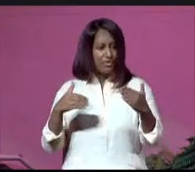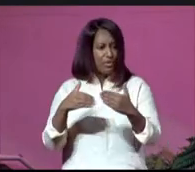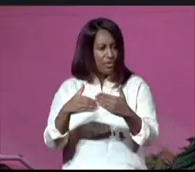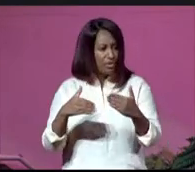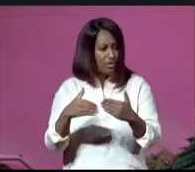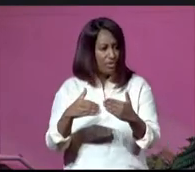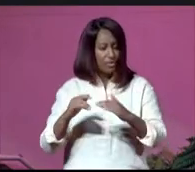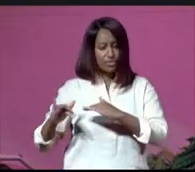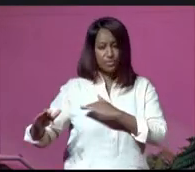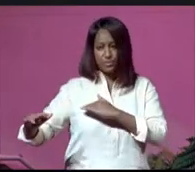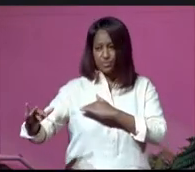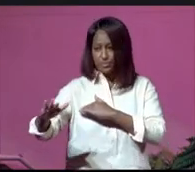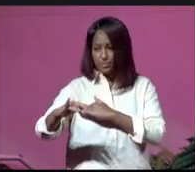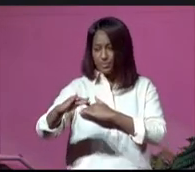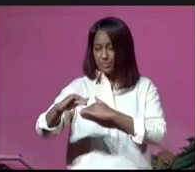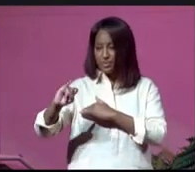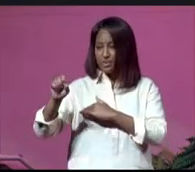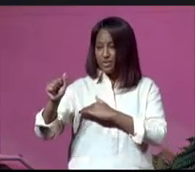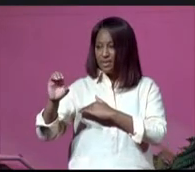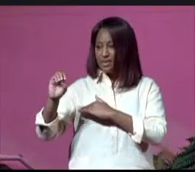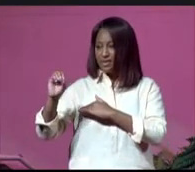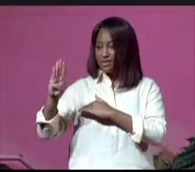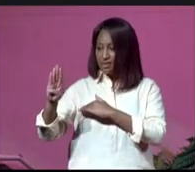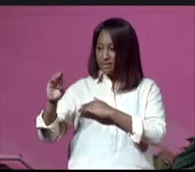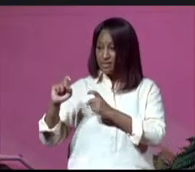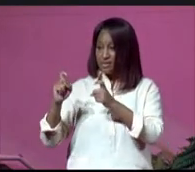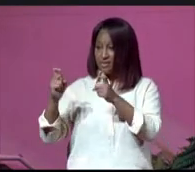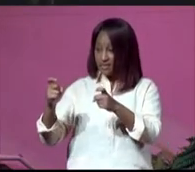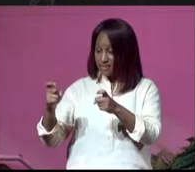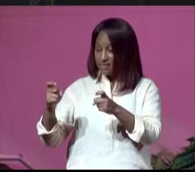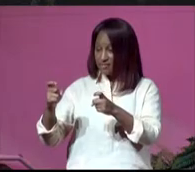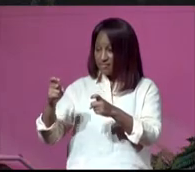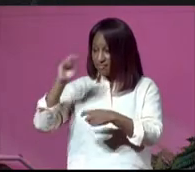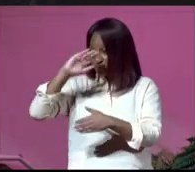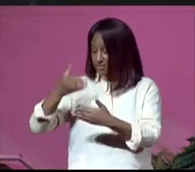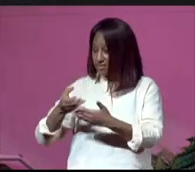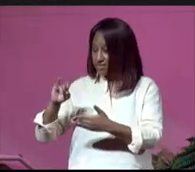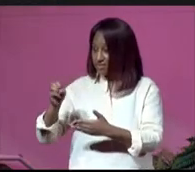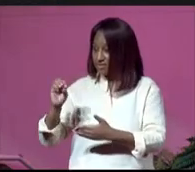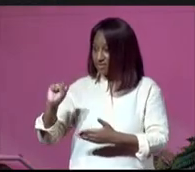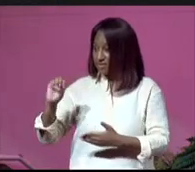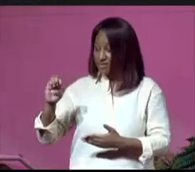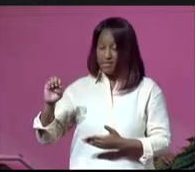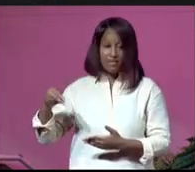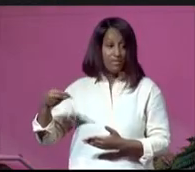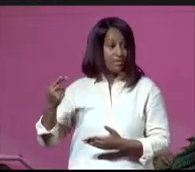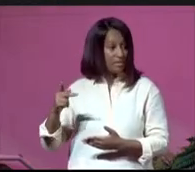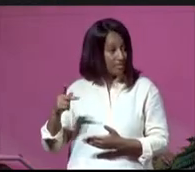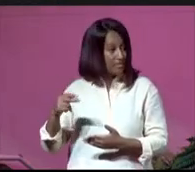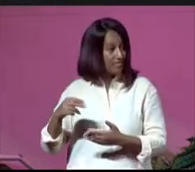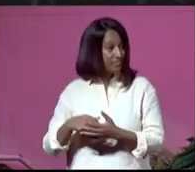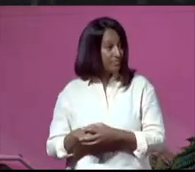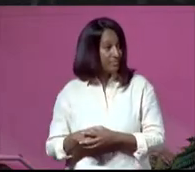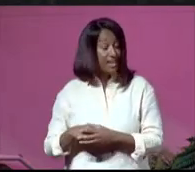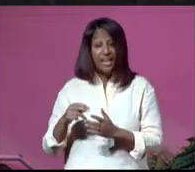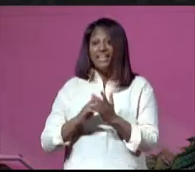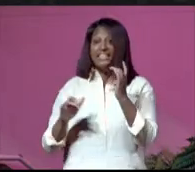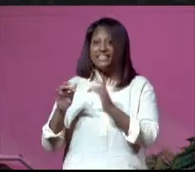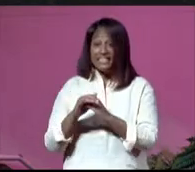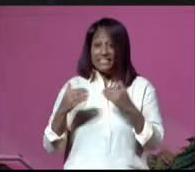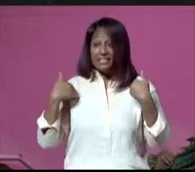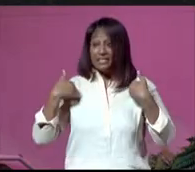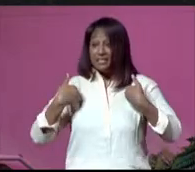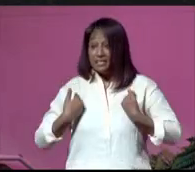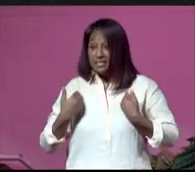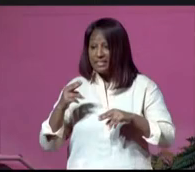ground Jacob had given to his son Joseph. Jacob's well was there, and Jesus, tired as he was from the journey, sat down by